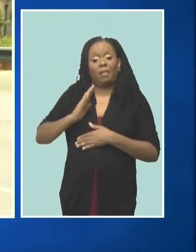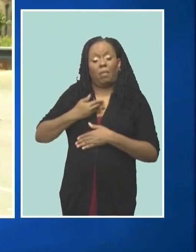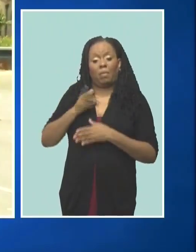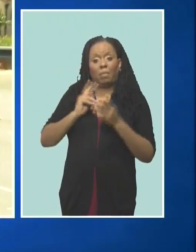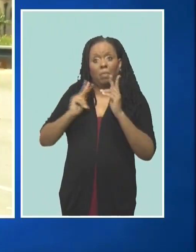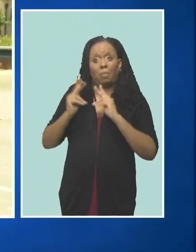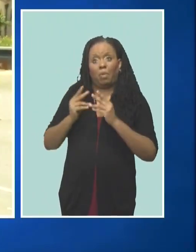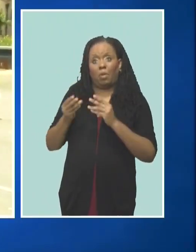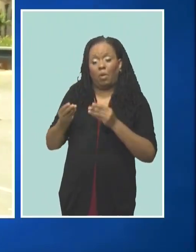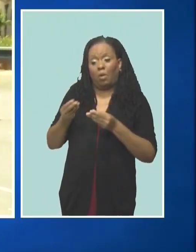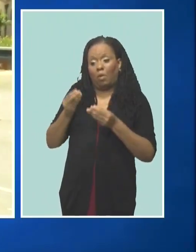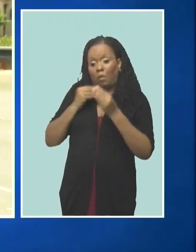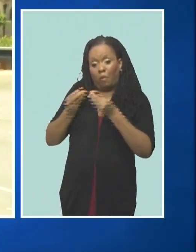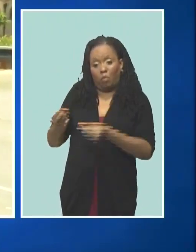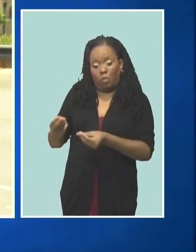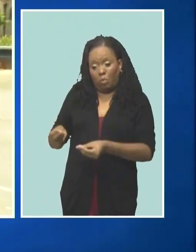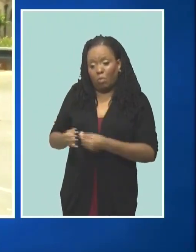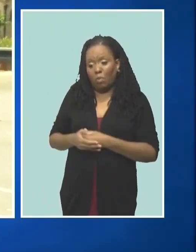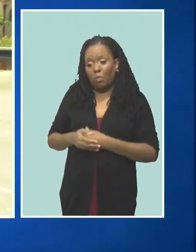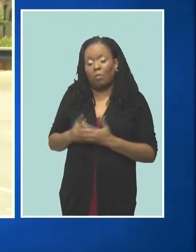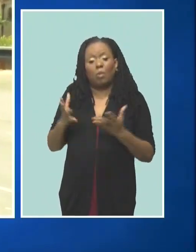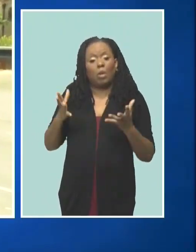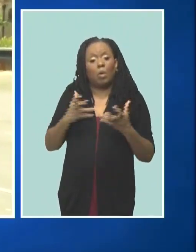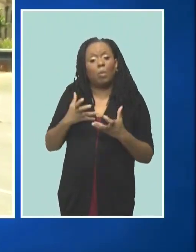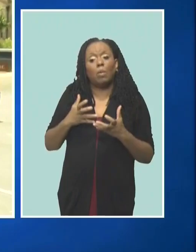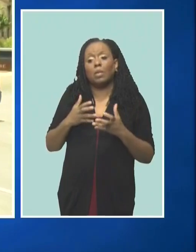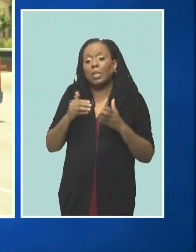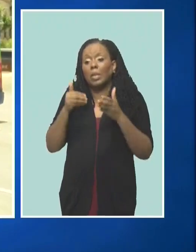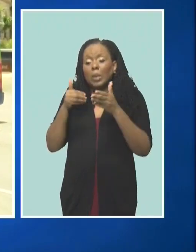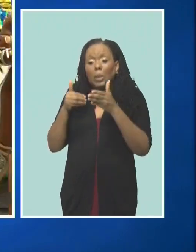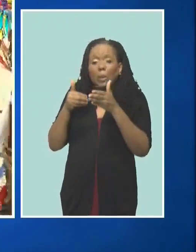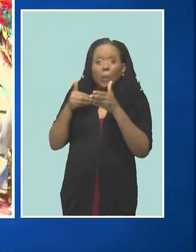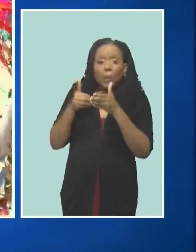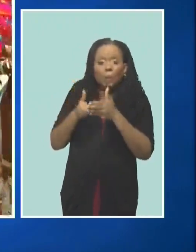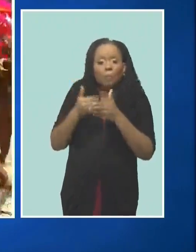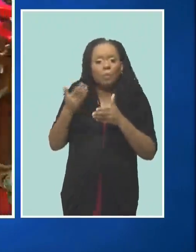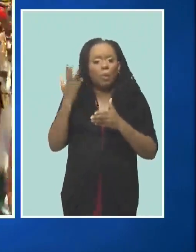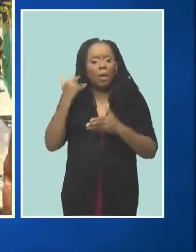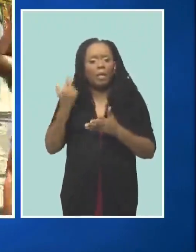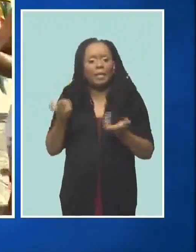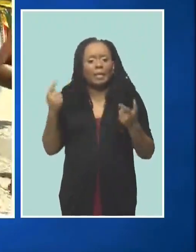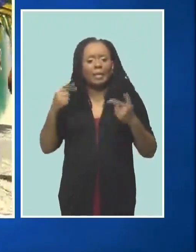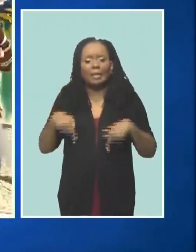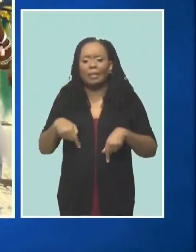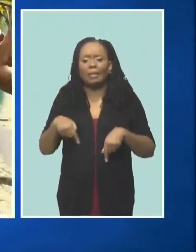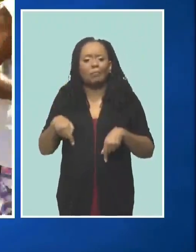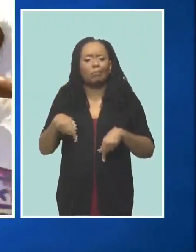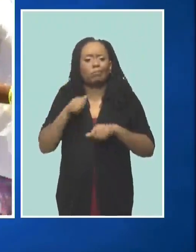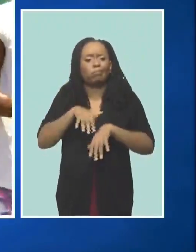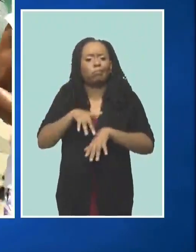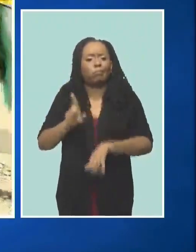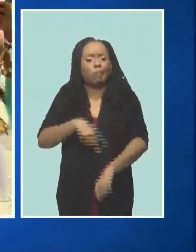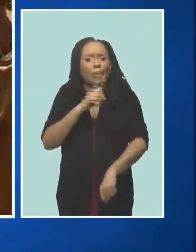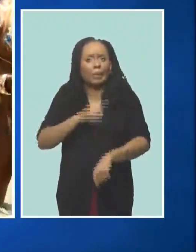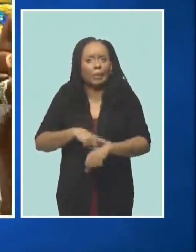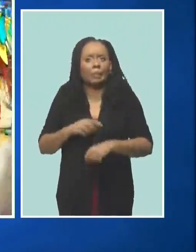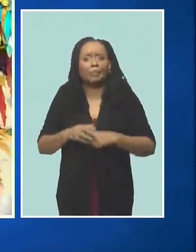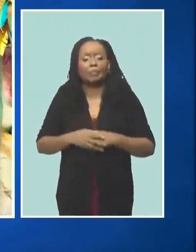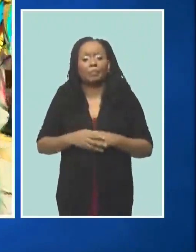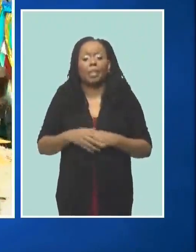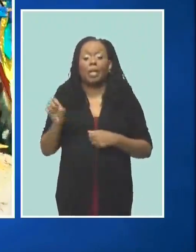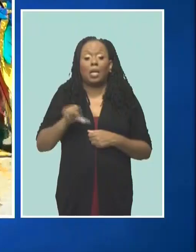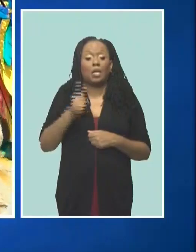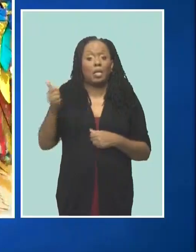and they're all down there, so we try to get closer to them that we can feed them because it was away for a length of time. Bar manager at Aura Experience, Anthony